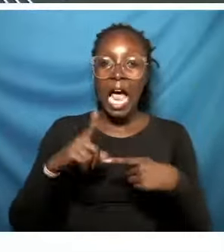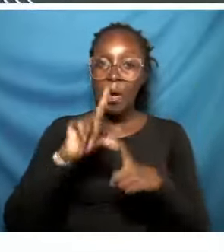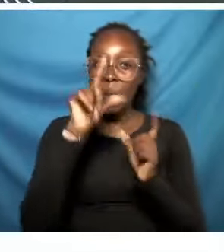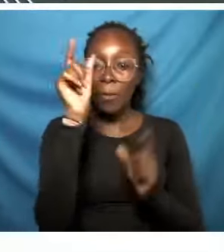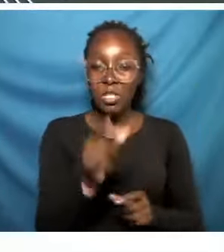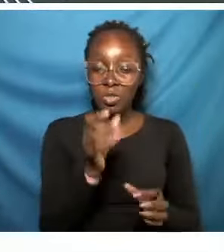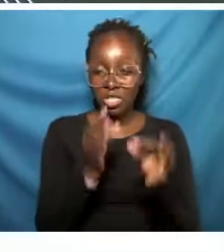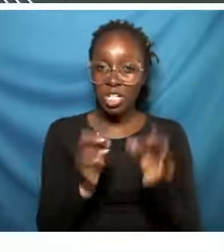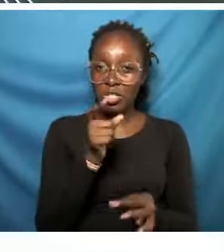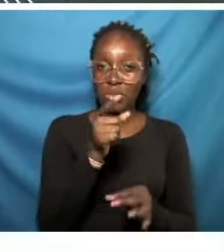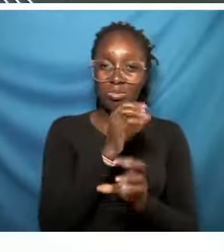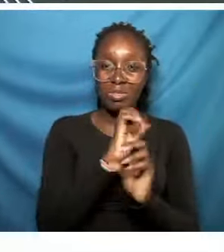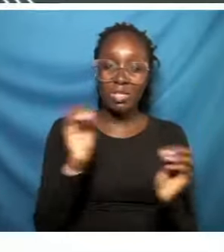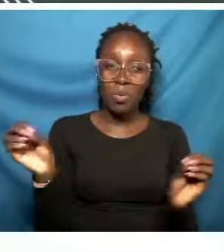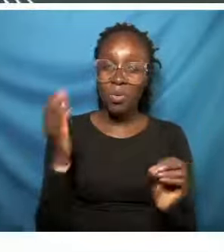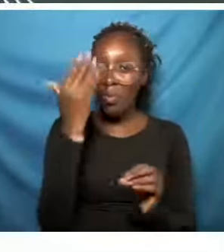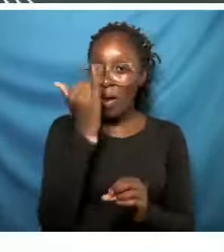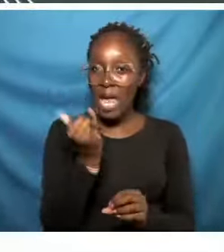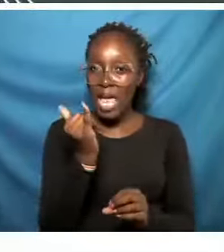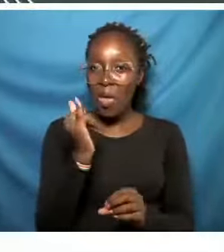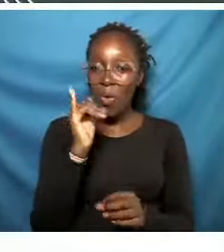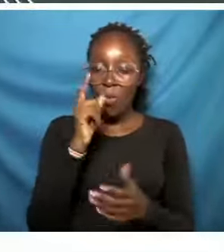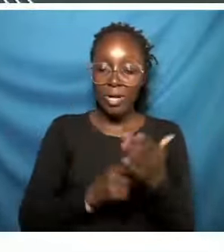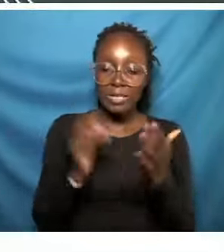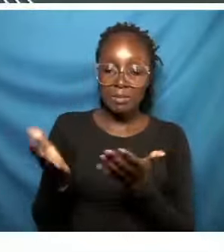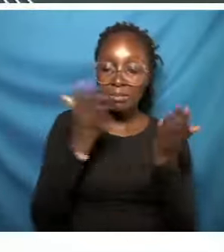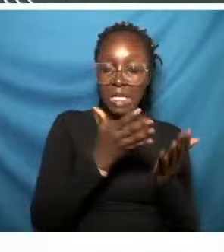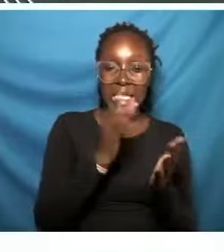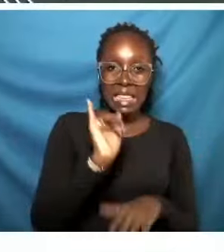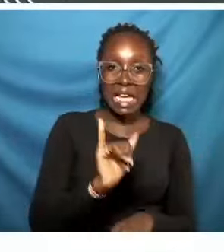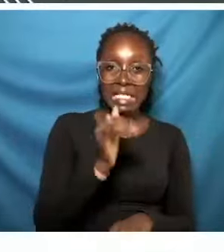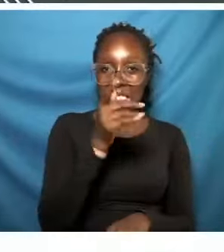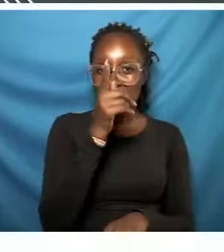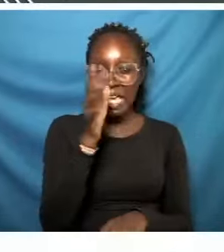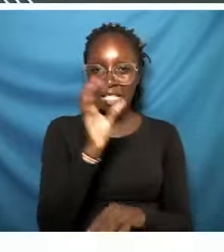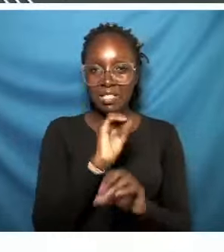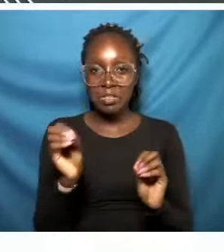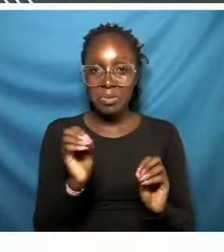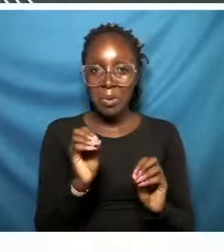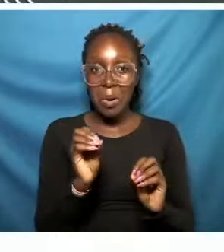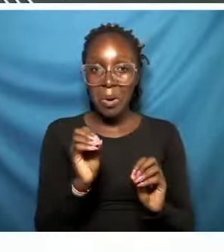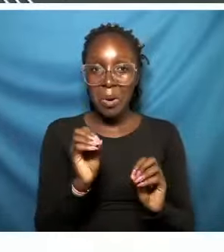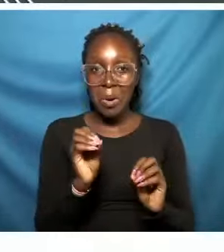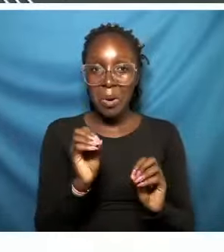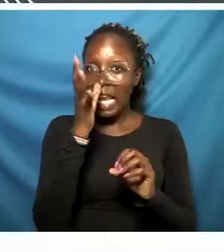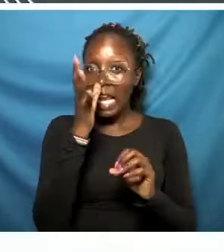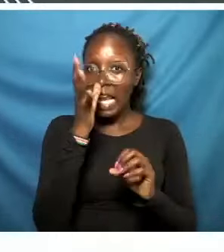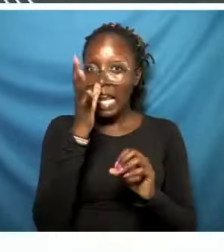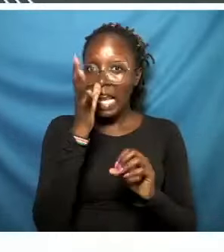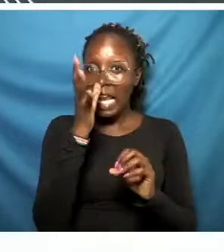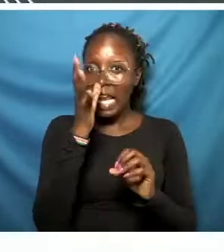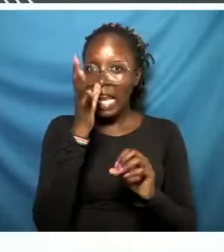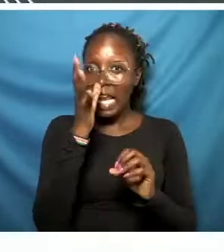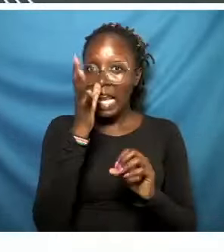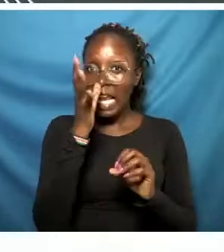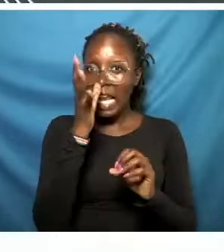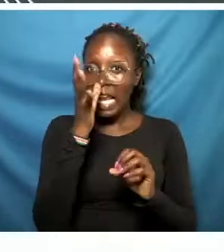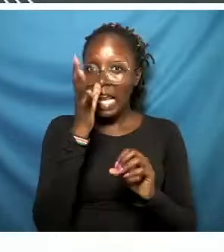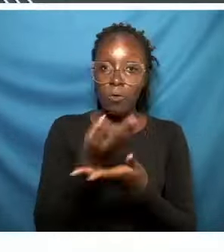bringing are just shadows. But the real victory is found in our Lord Jesus Christ. May we rise